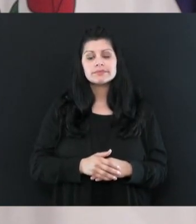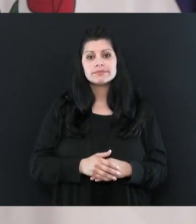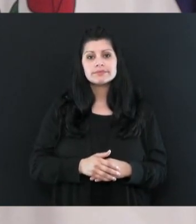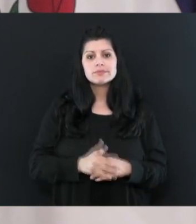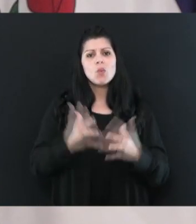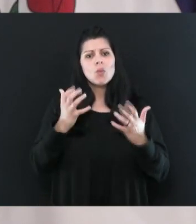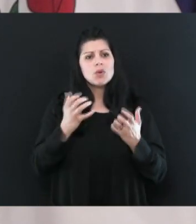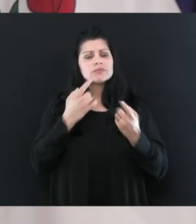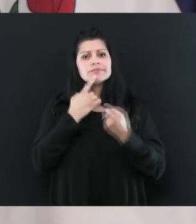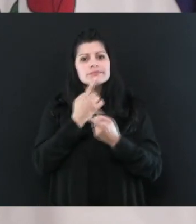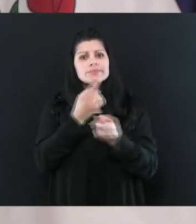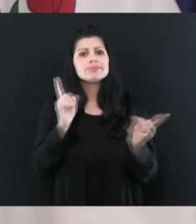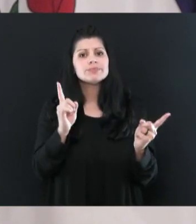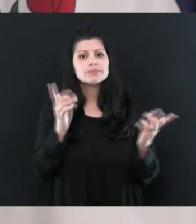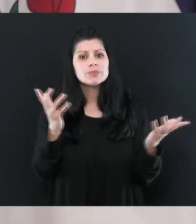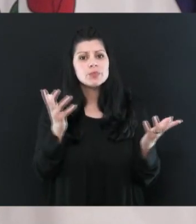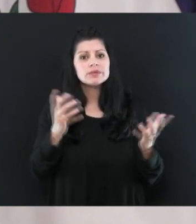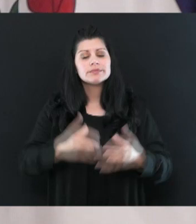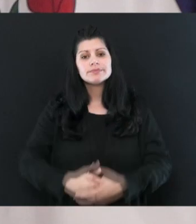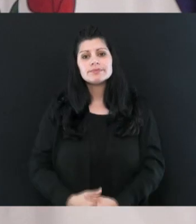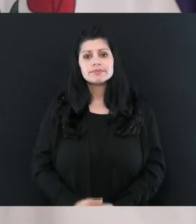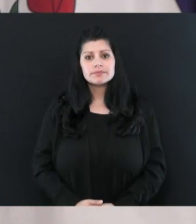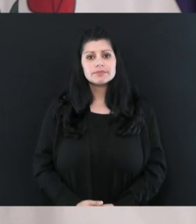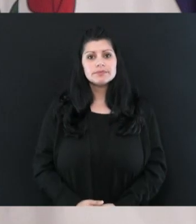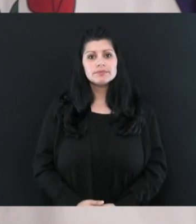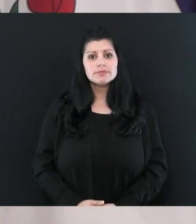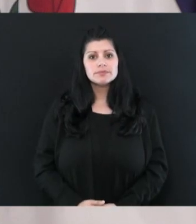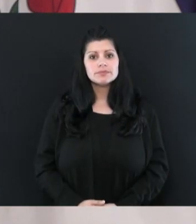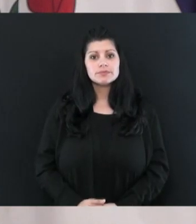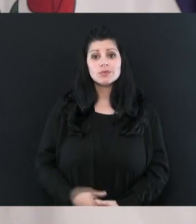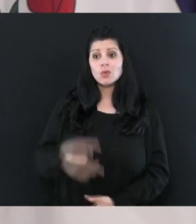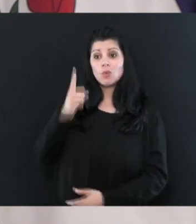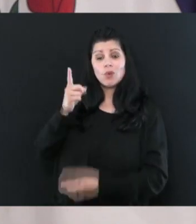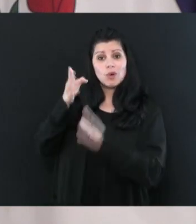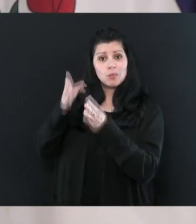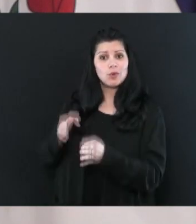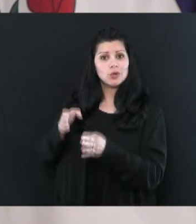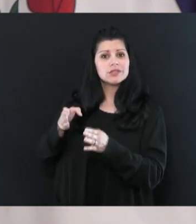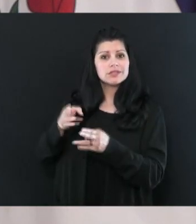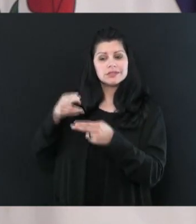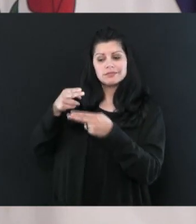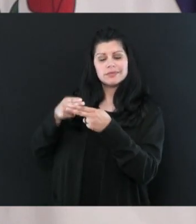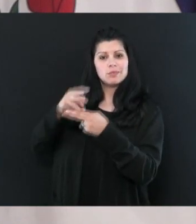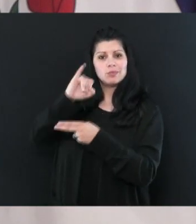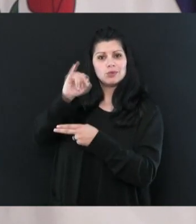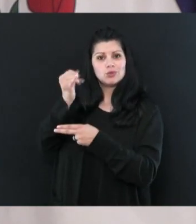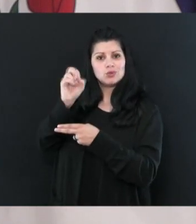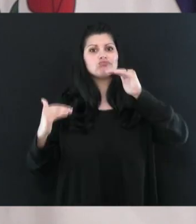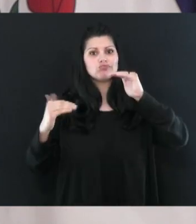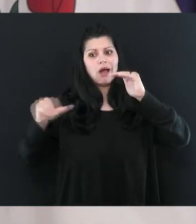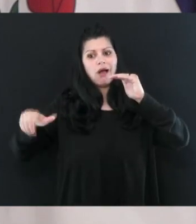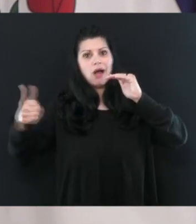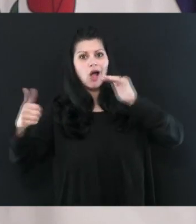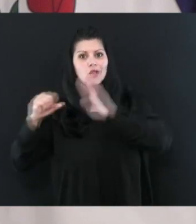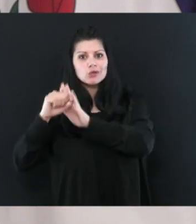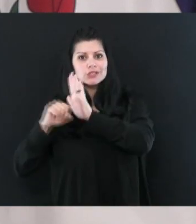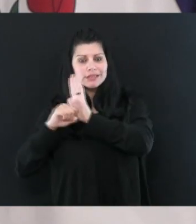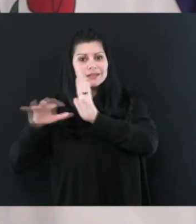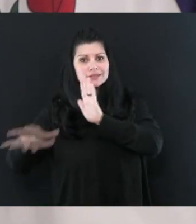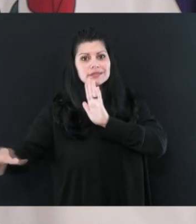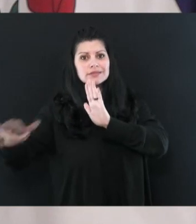you know, one of the great people that works with me every day is Jordan Dameron. And he just went